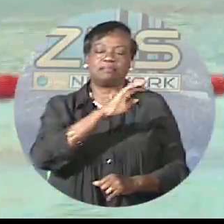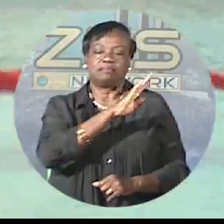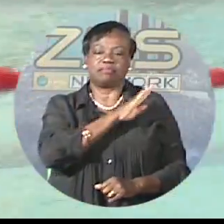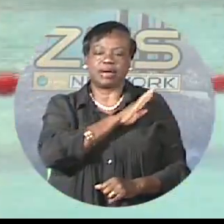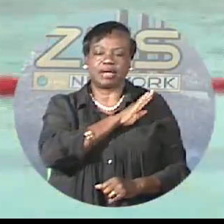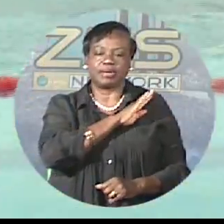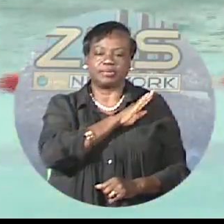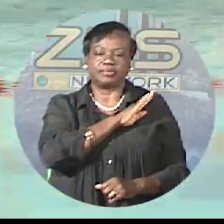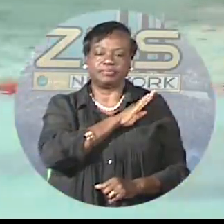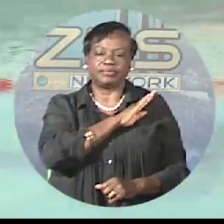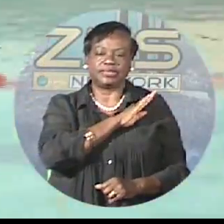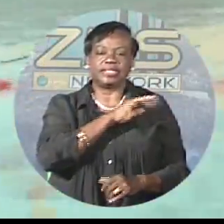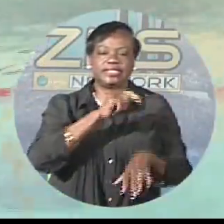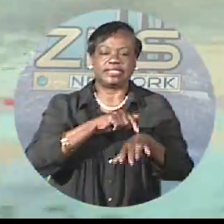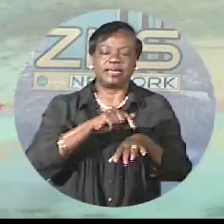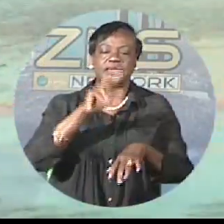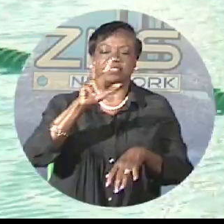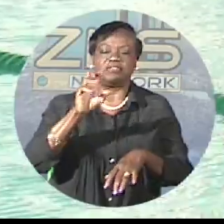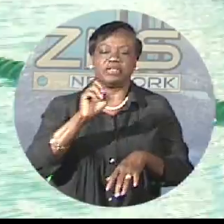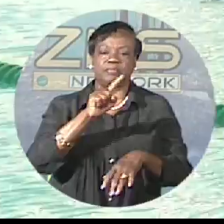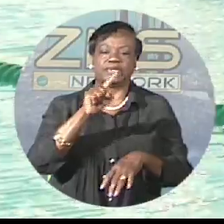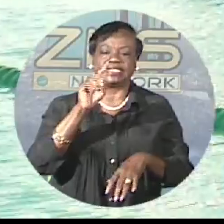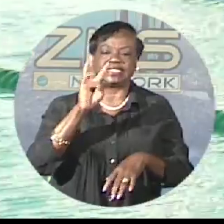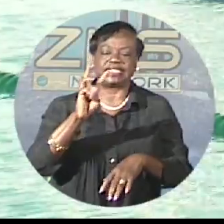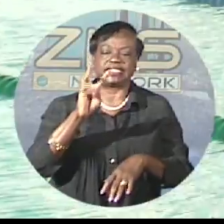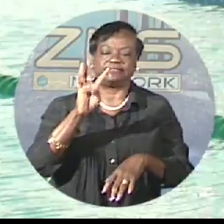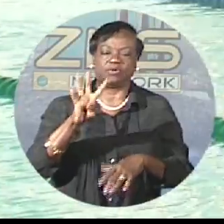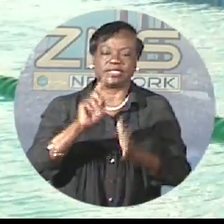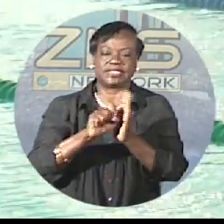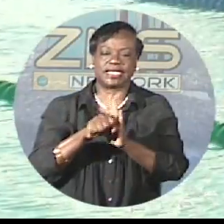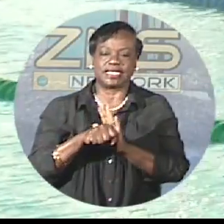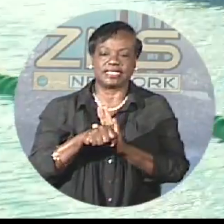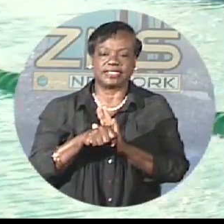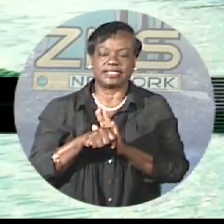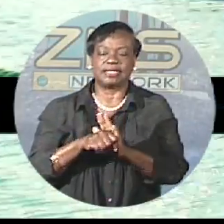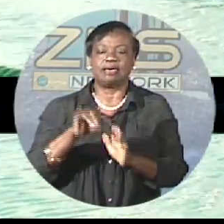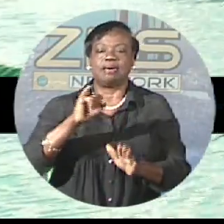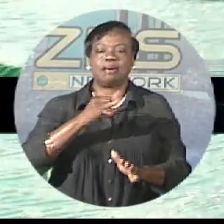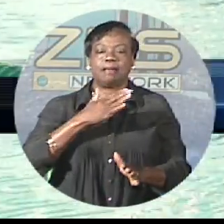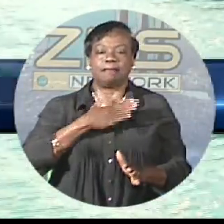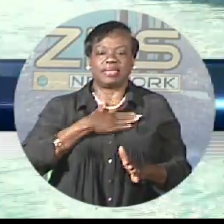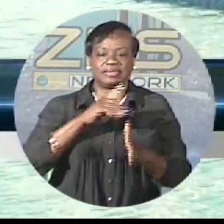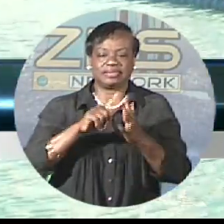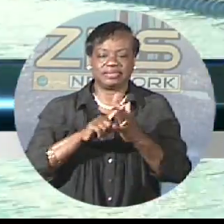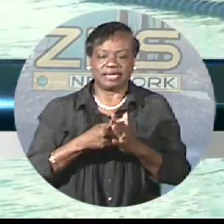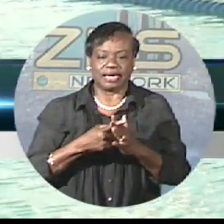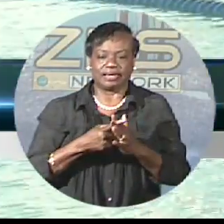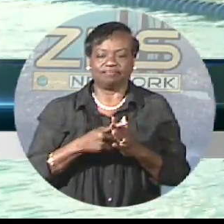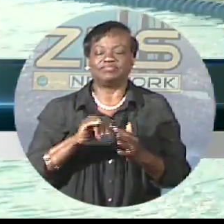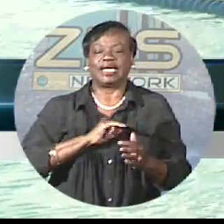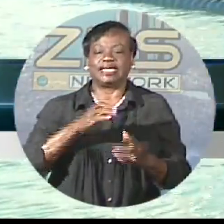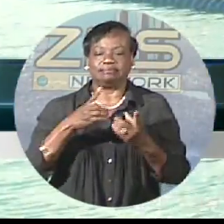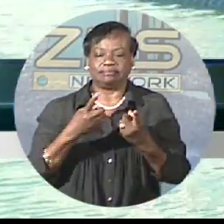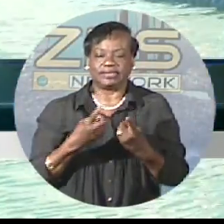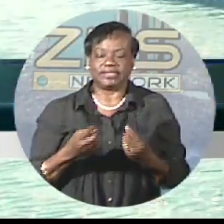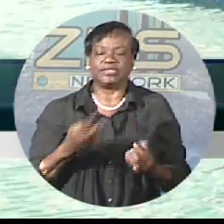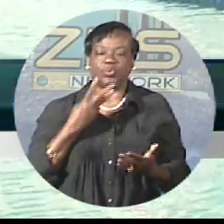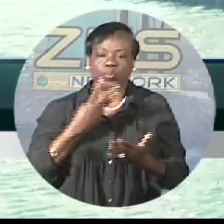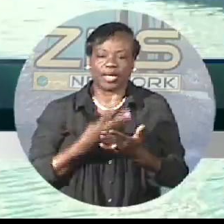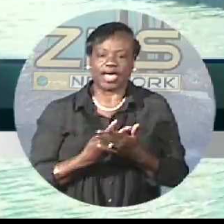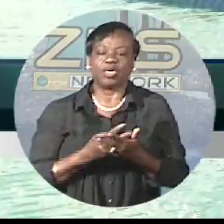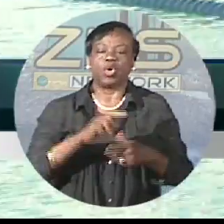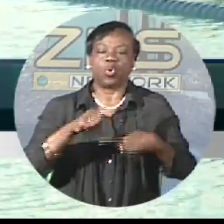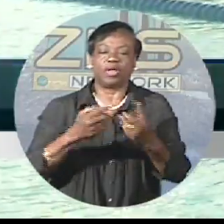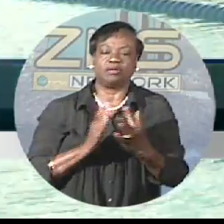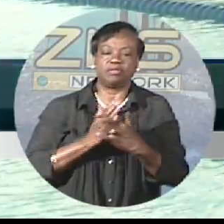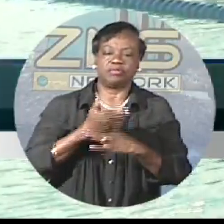time, 33.64 seconds. My start was good and my underwaters did well. I just went through the